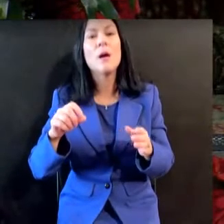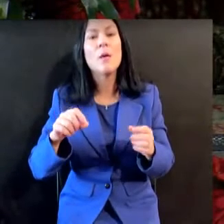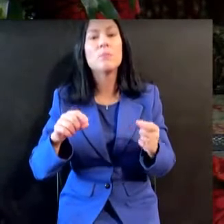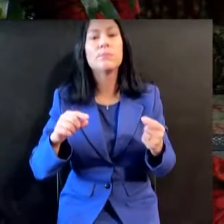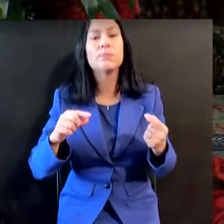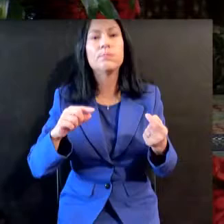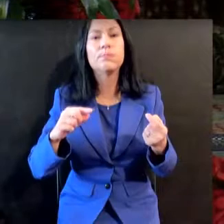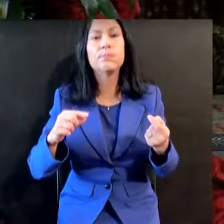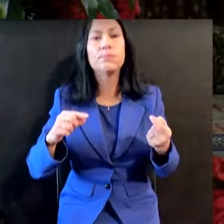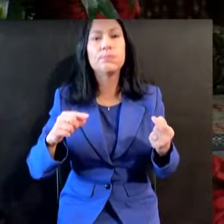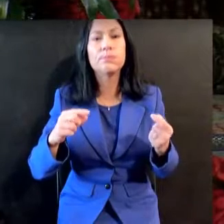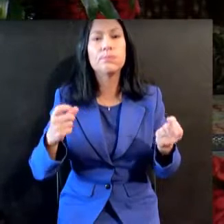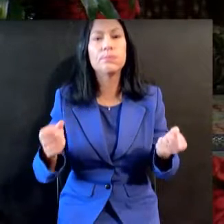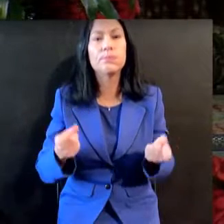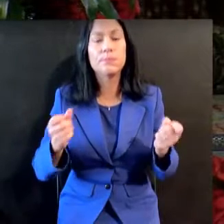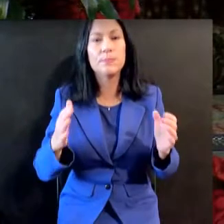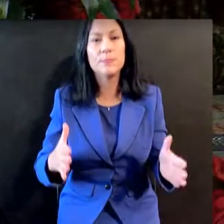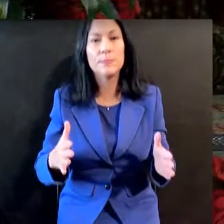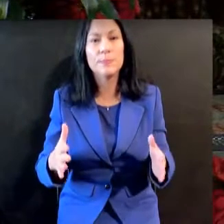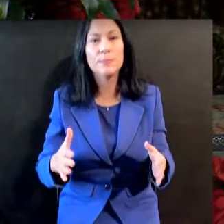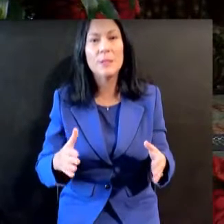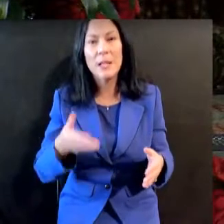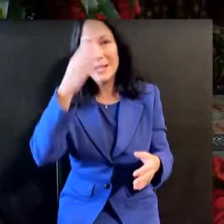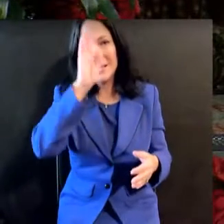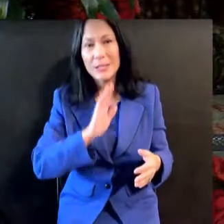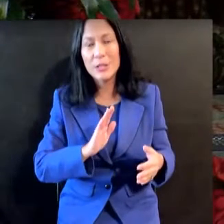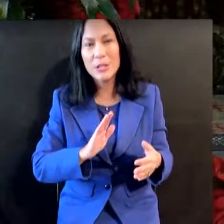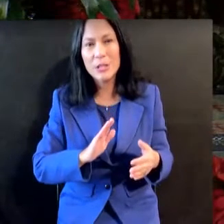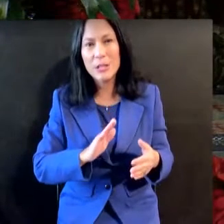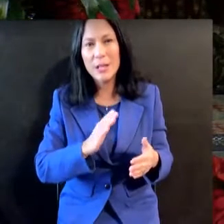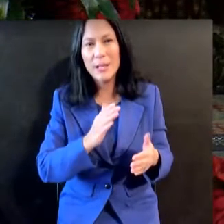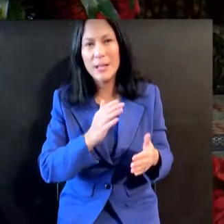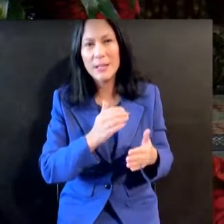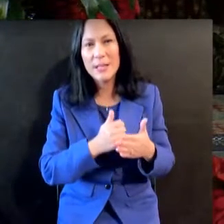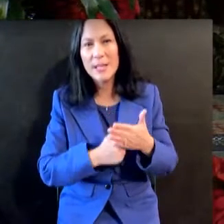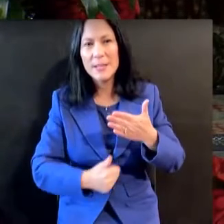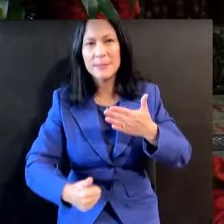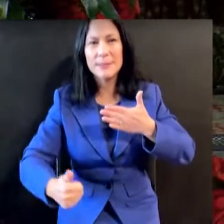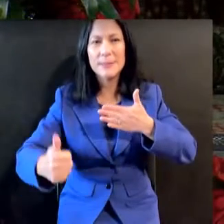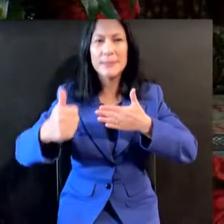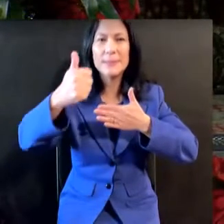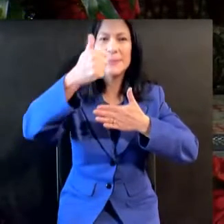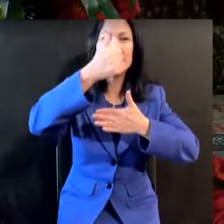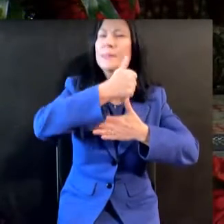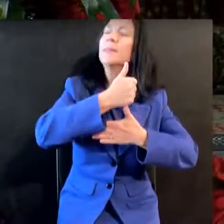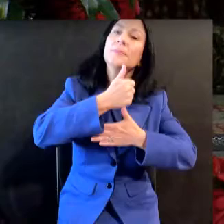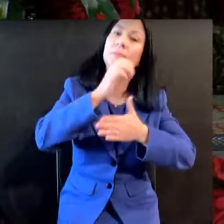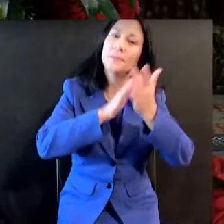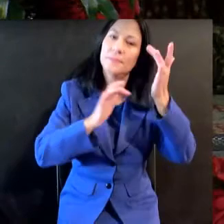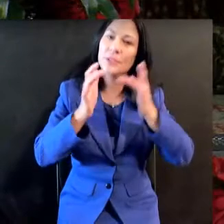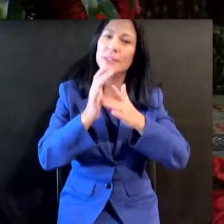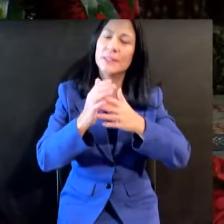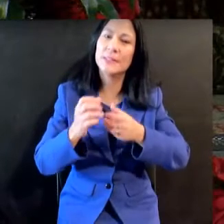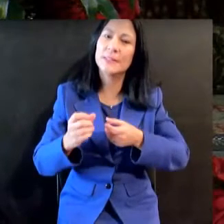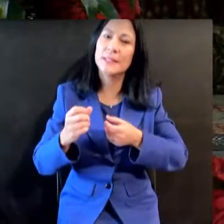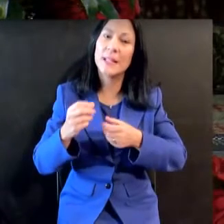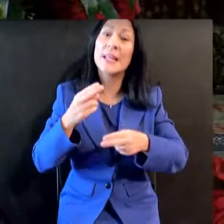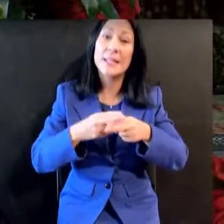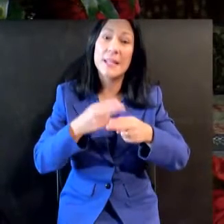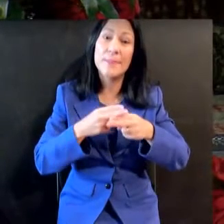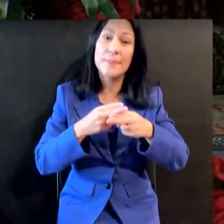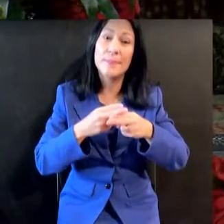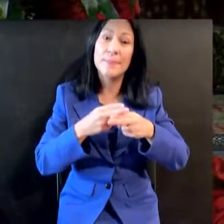Therefore, God elevated him to the place of highest honor and gave him the name above all other